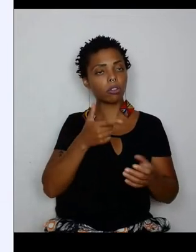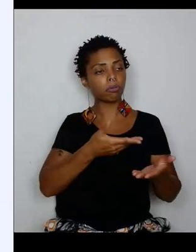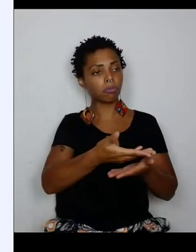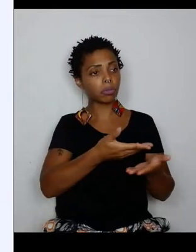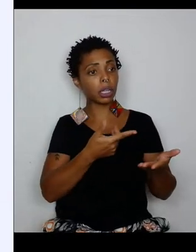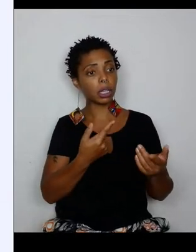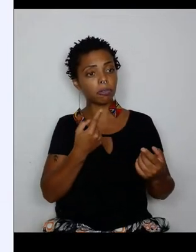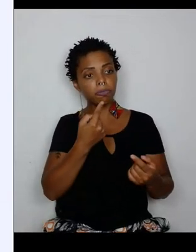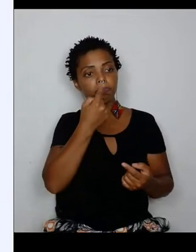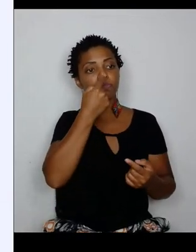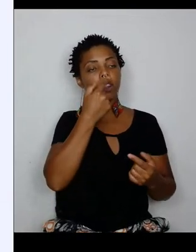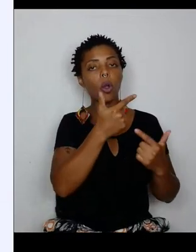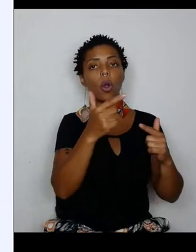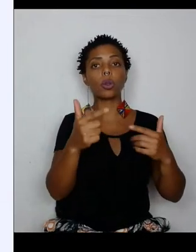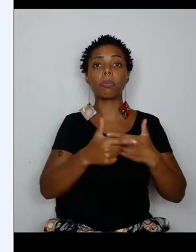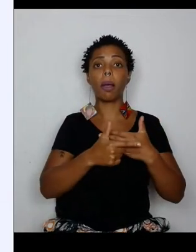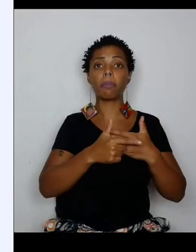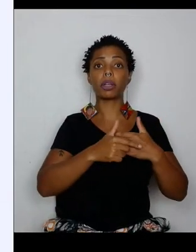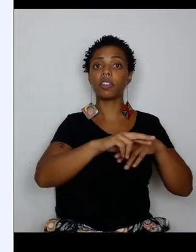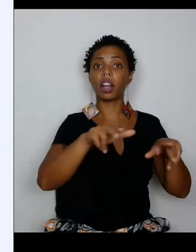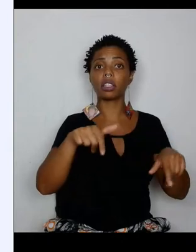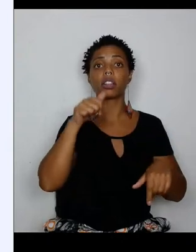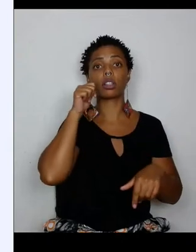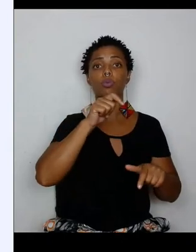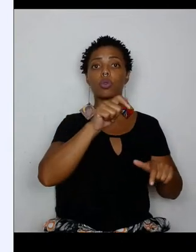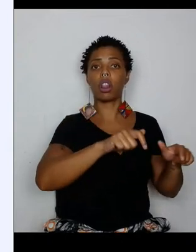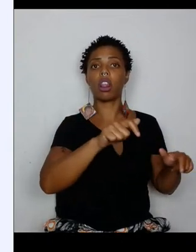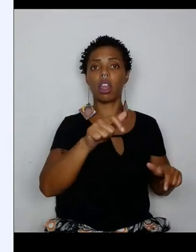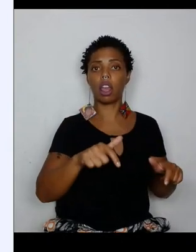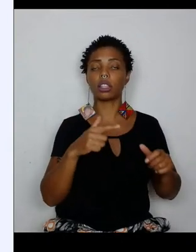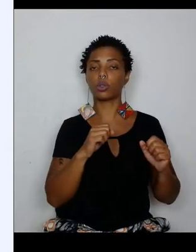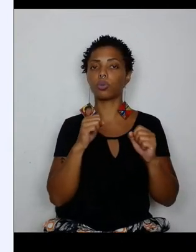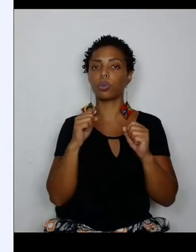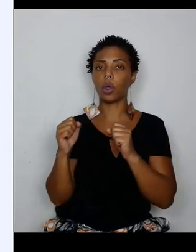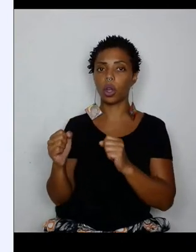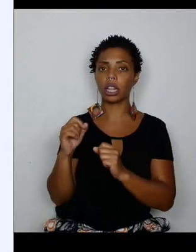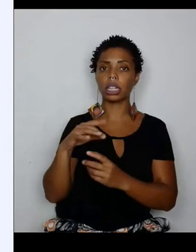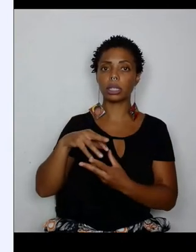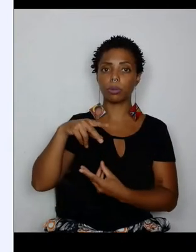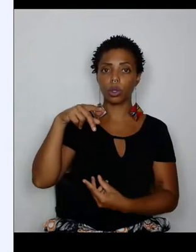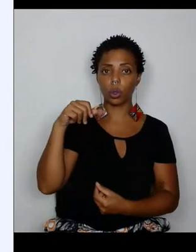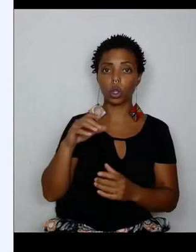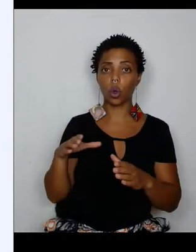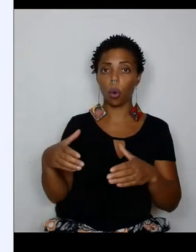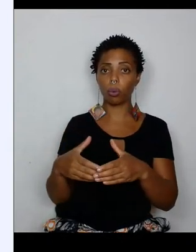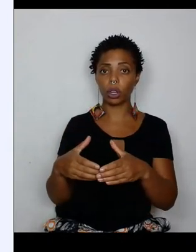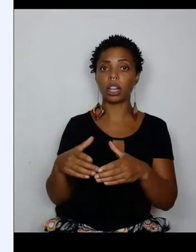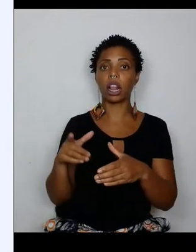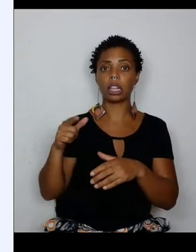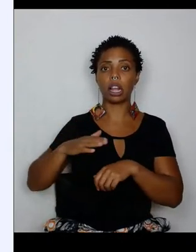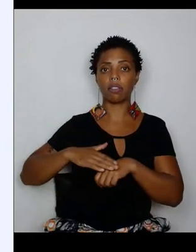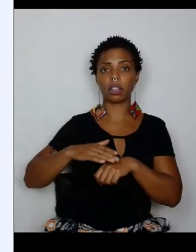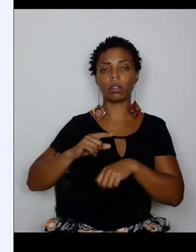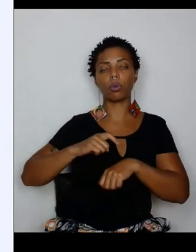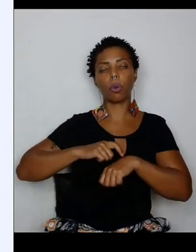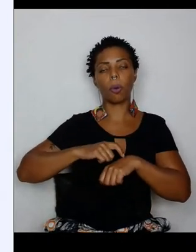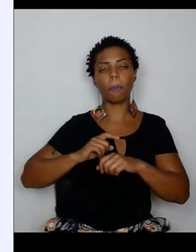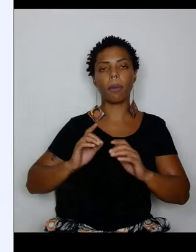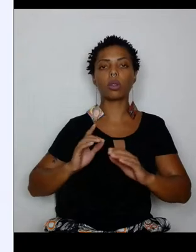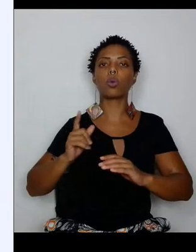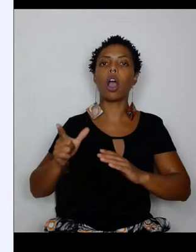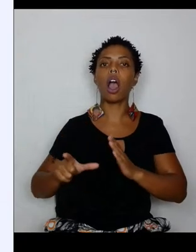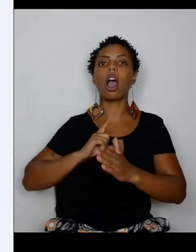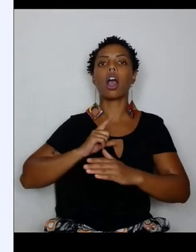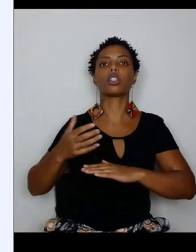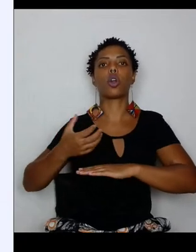the spiritual and communal powers they had exercised in pre-colonial polynesia his openness to such thinking might